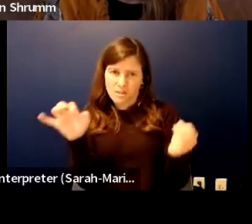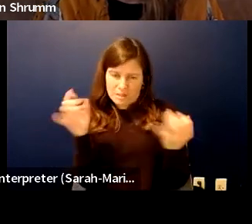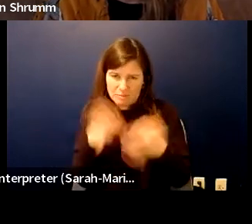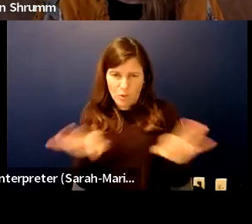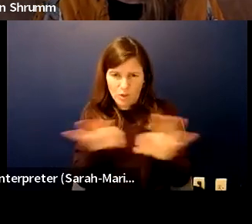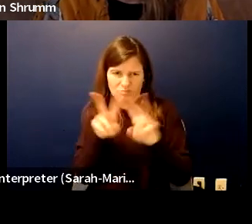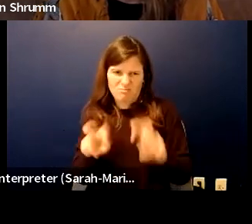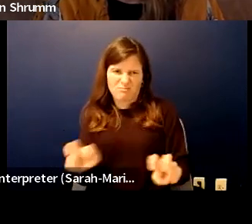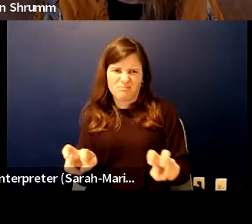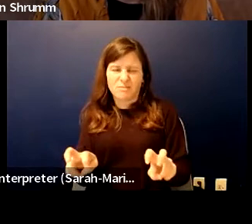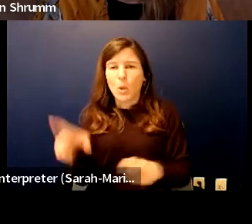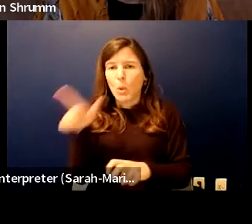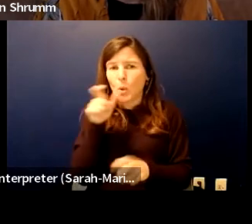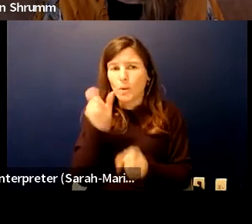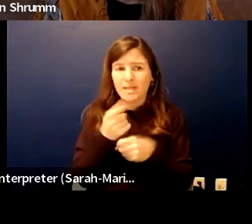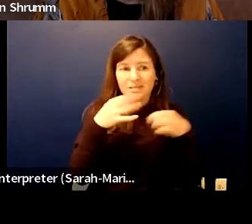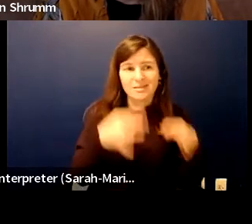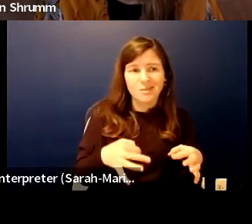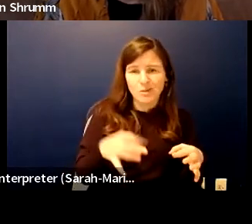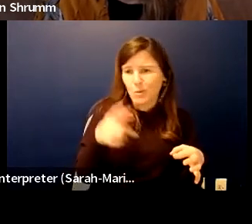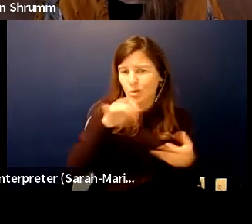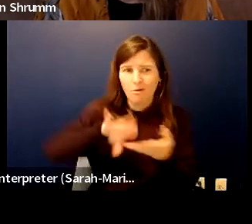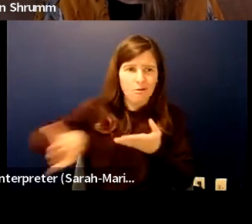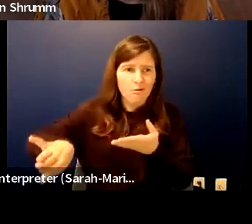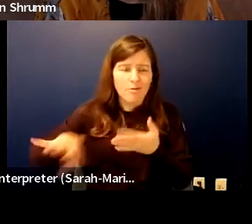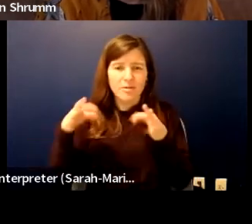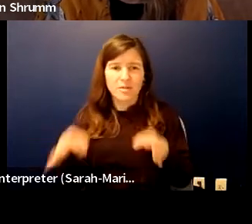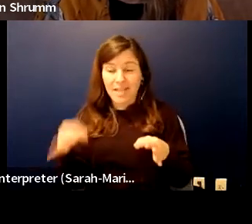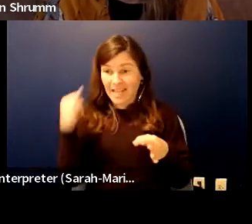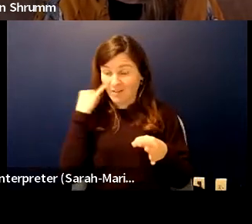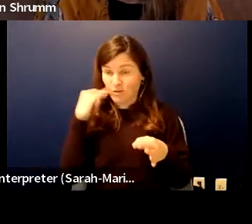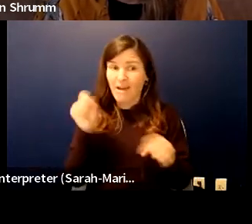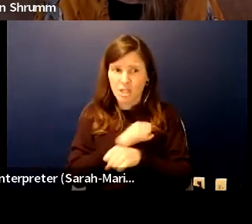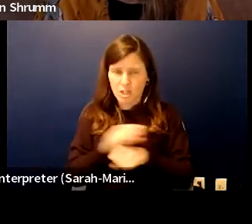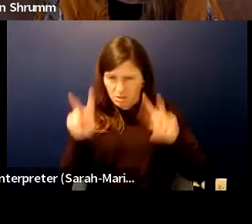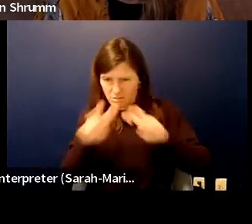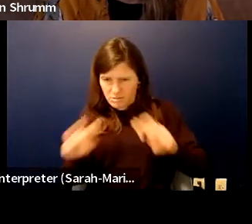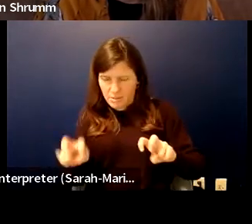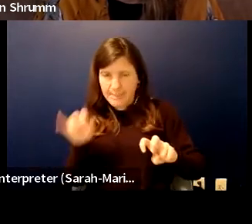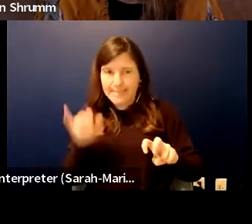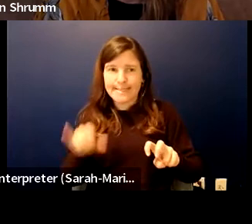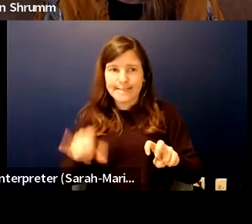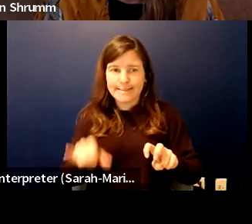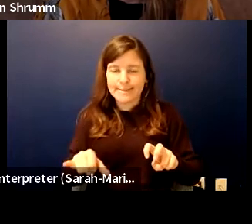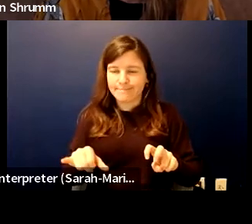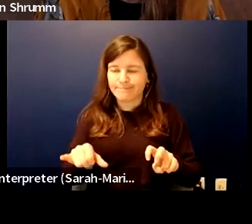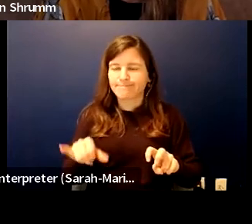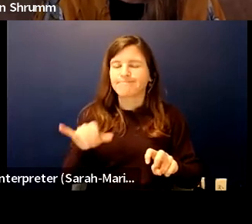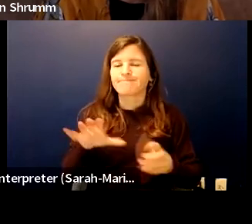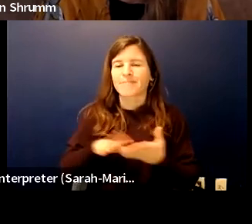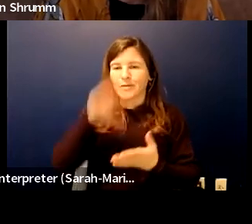who is getting to make the decisions. Once you actually dig into that stuff, you realize that actually you're not actually a very equitable